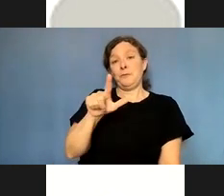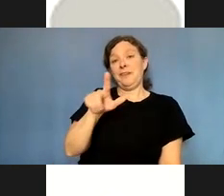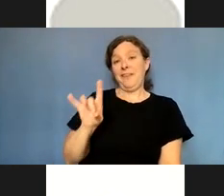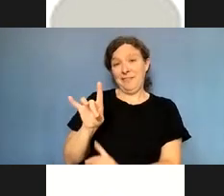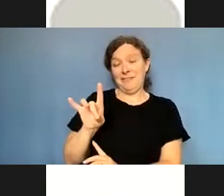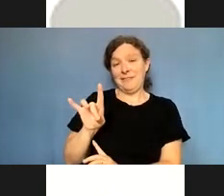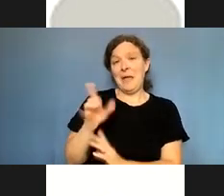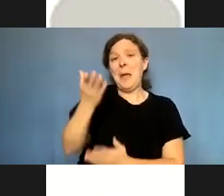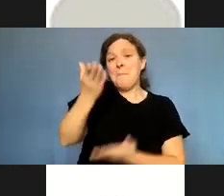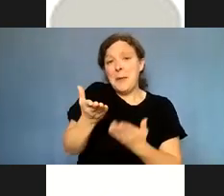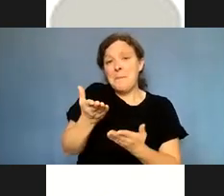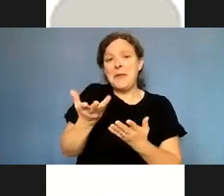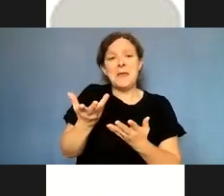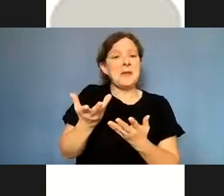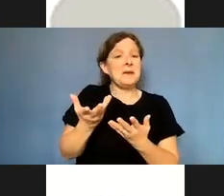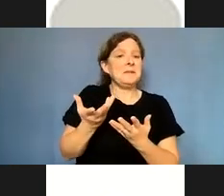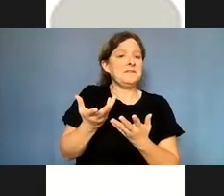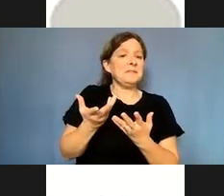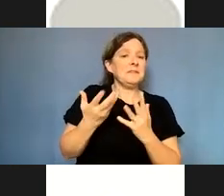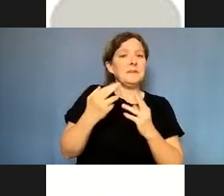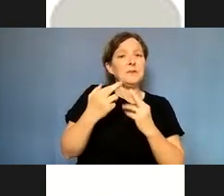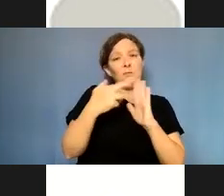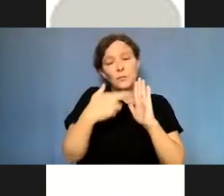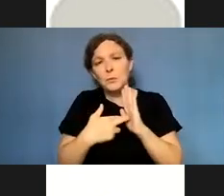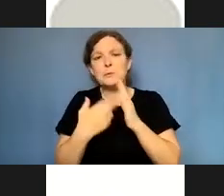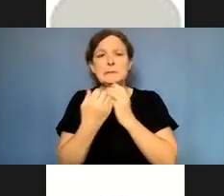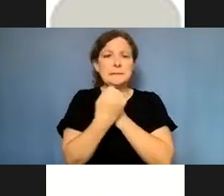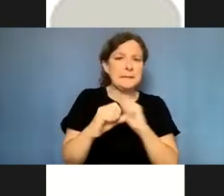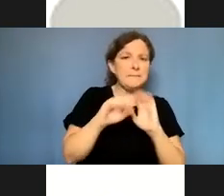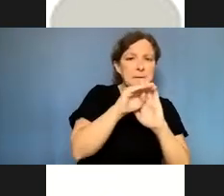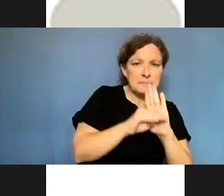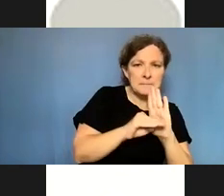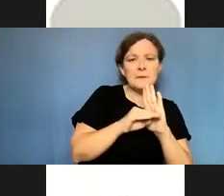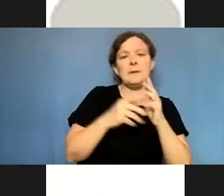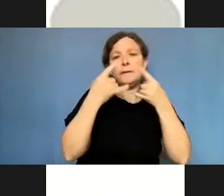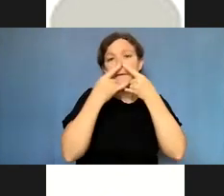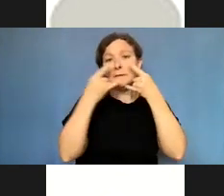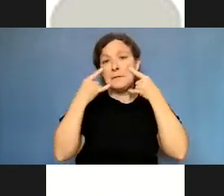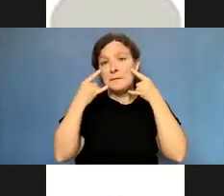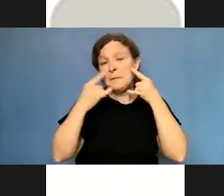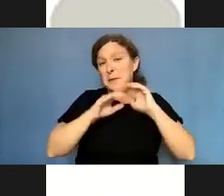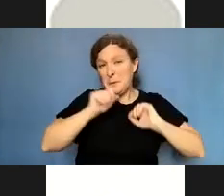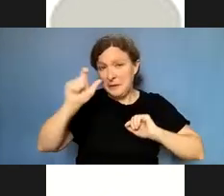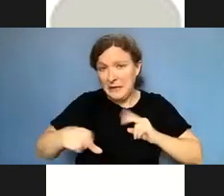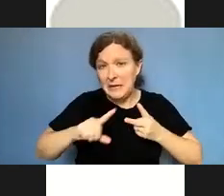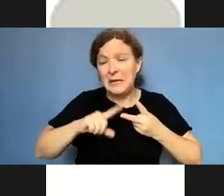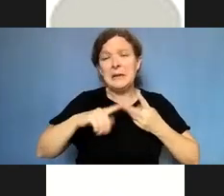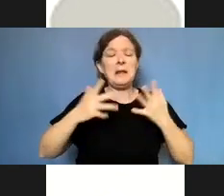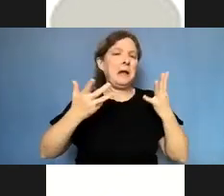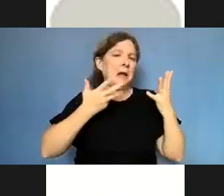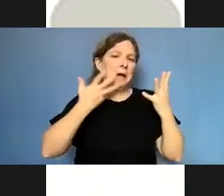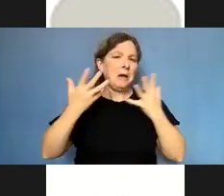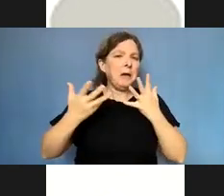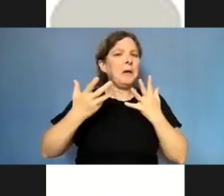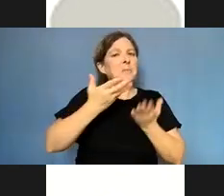begin to remove the remaining public health and workplace safety measures, including wearing face coverings in indoor public settings and